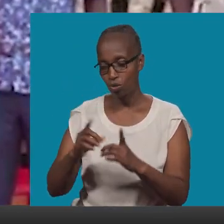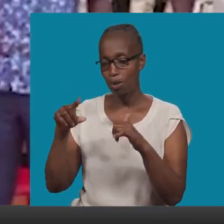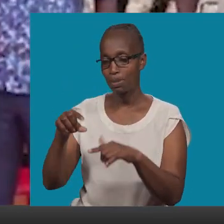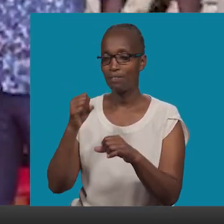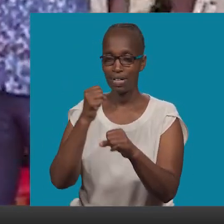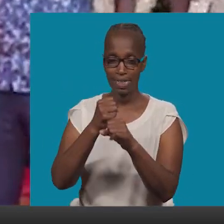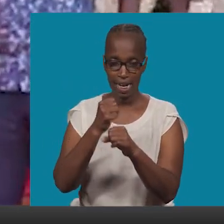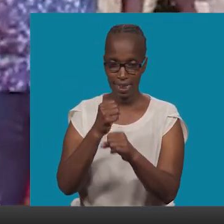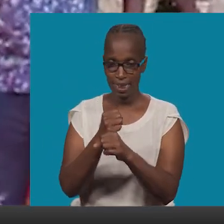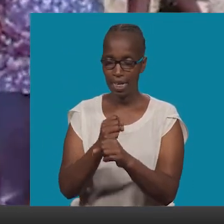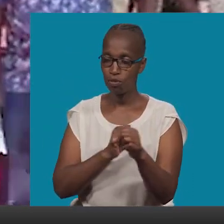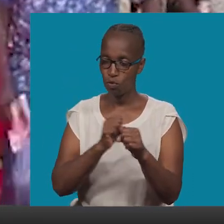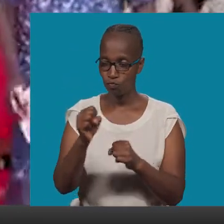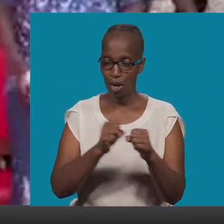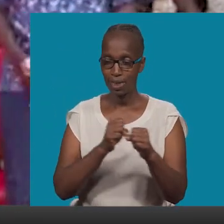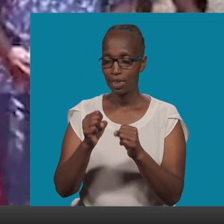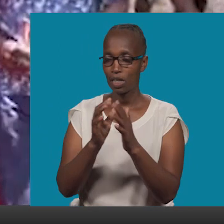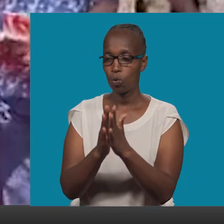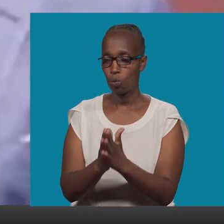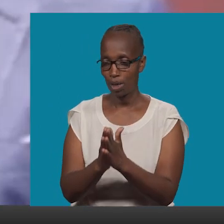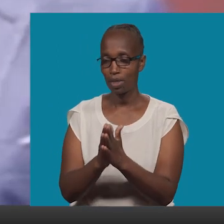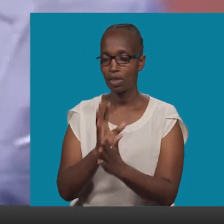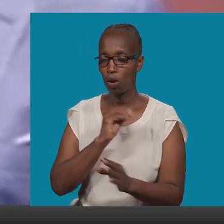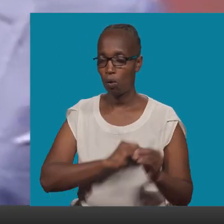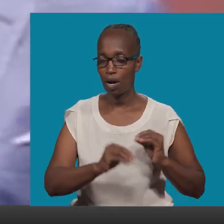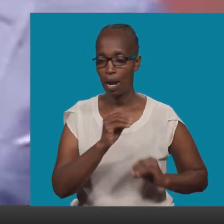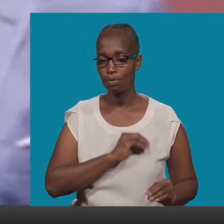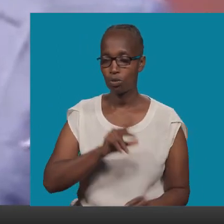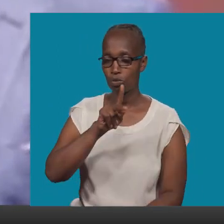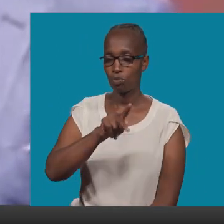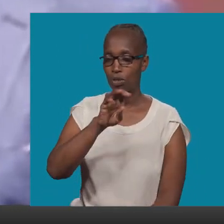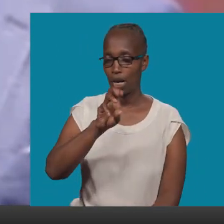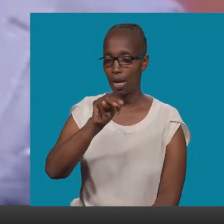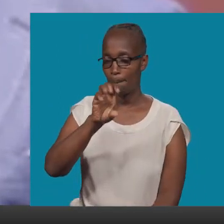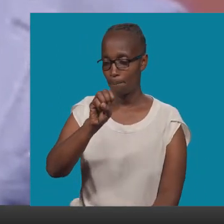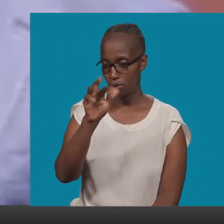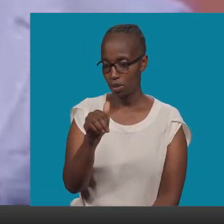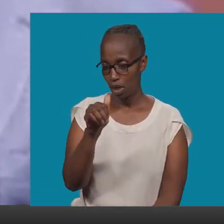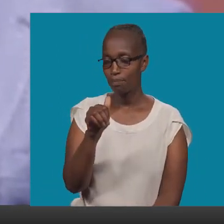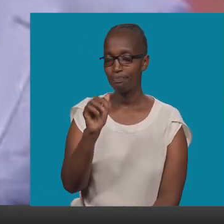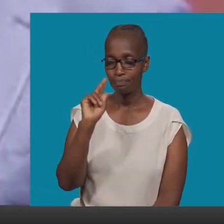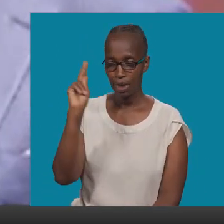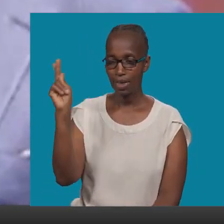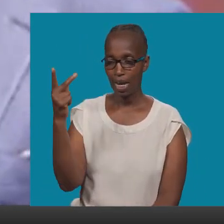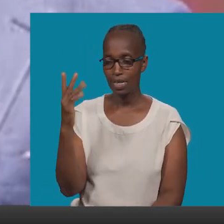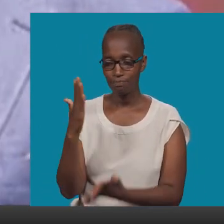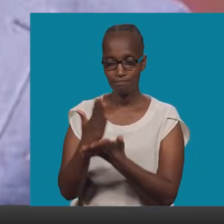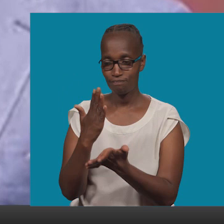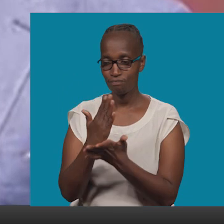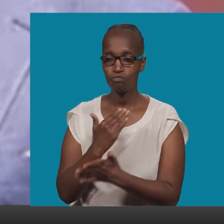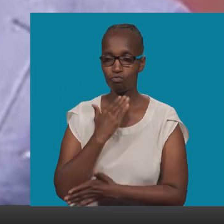aliyochukua kupambana na ufisadi kwenye halmashauri ya Kemsa. The NHIF, you touched on it, kaza